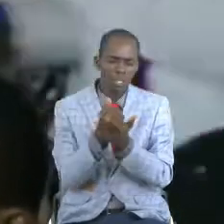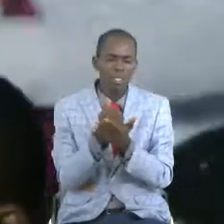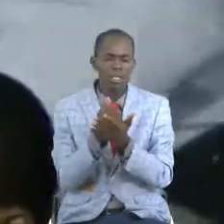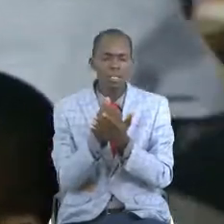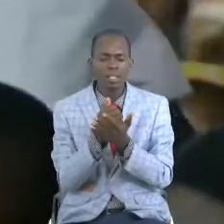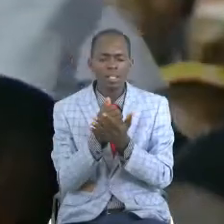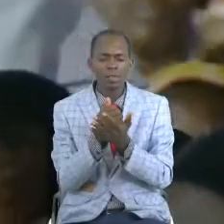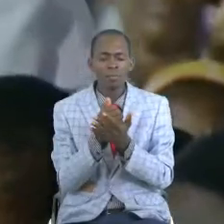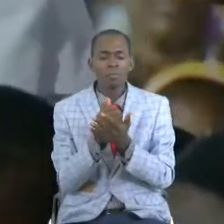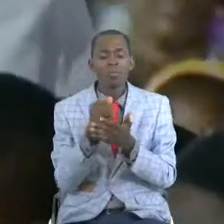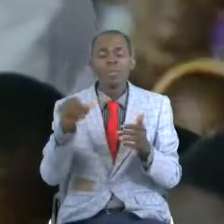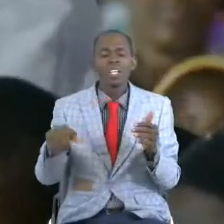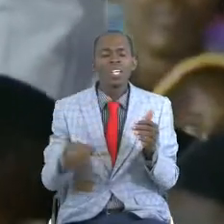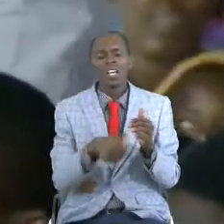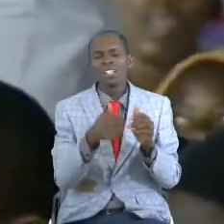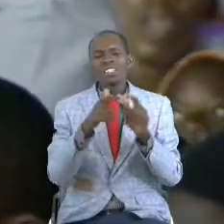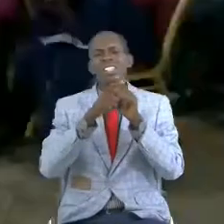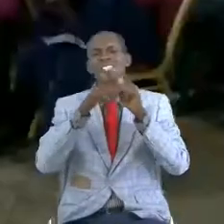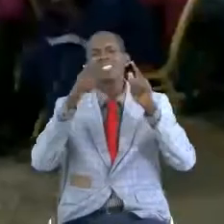Another